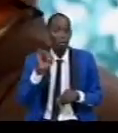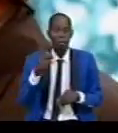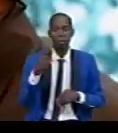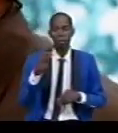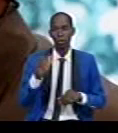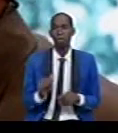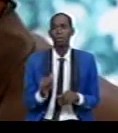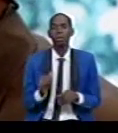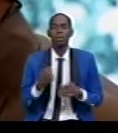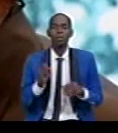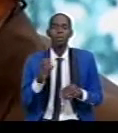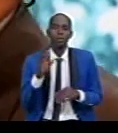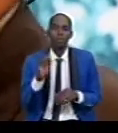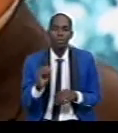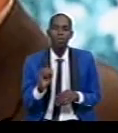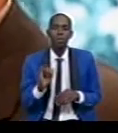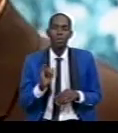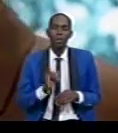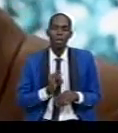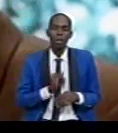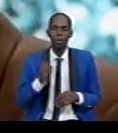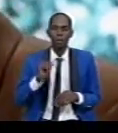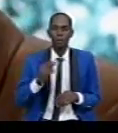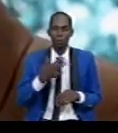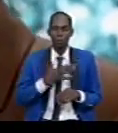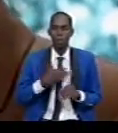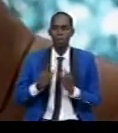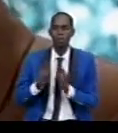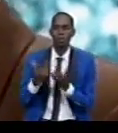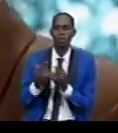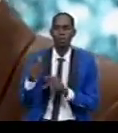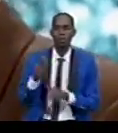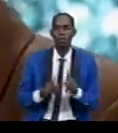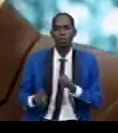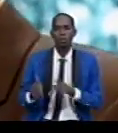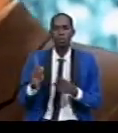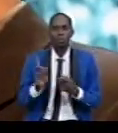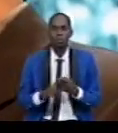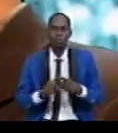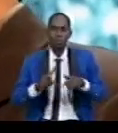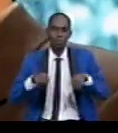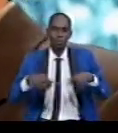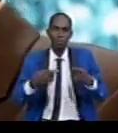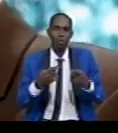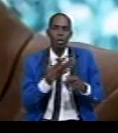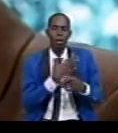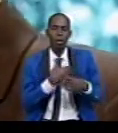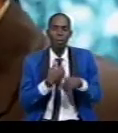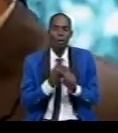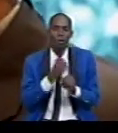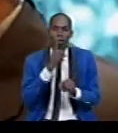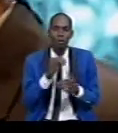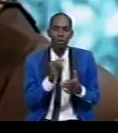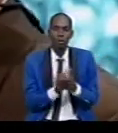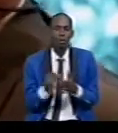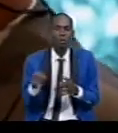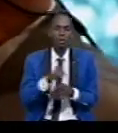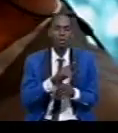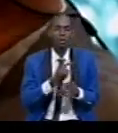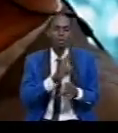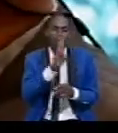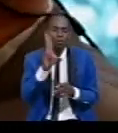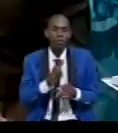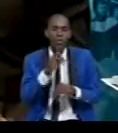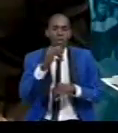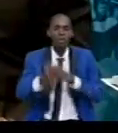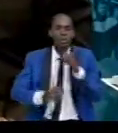colloquialism. Okay. So I need one of my team to go through, listen to the colloquialism, and make sure that that turns into international English before